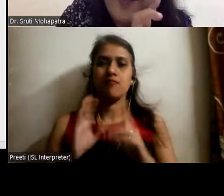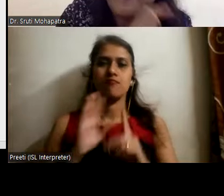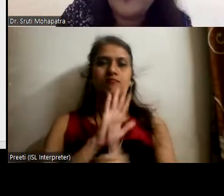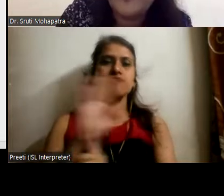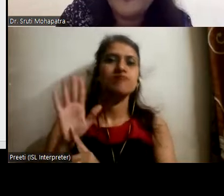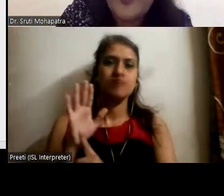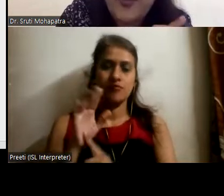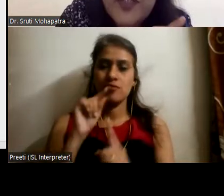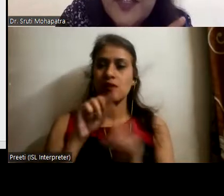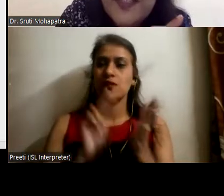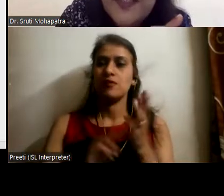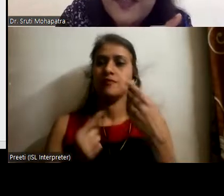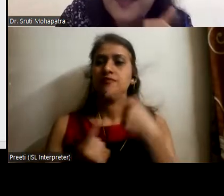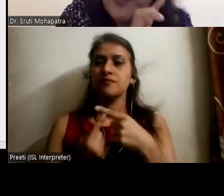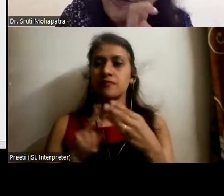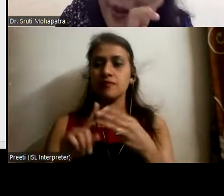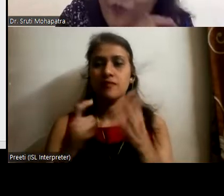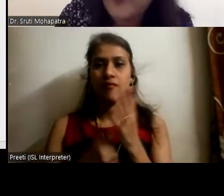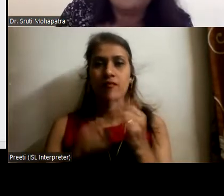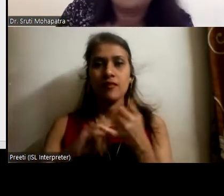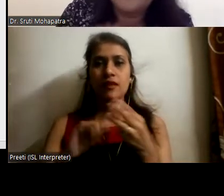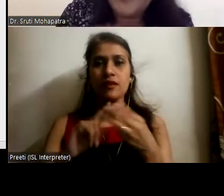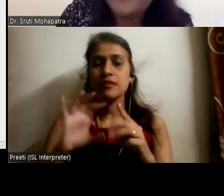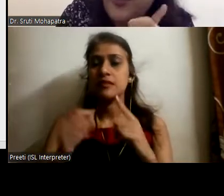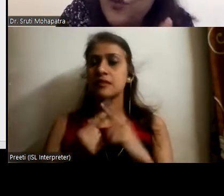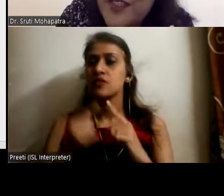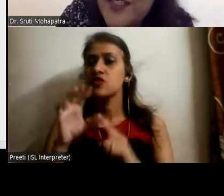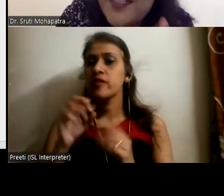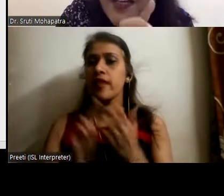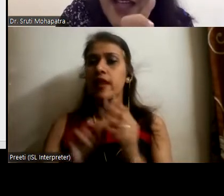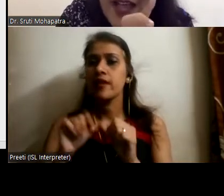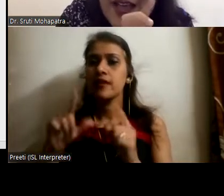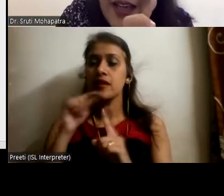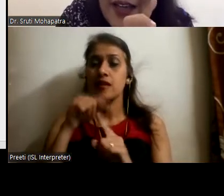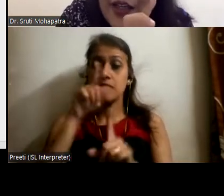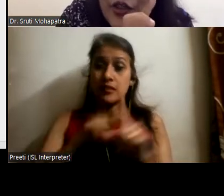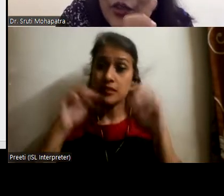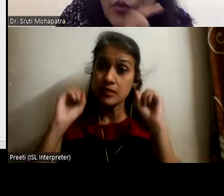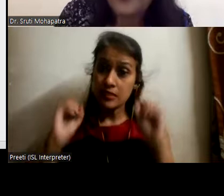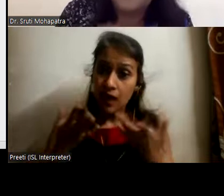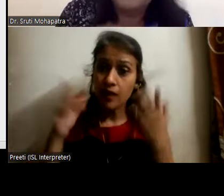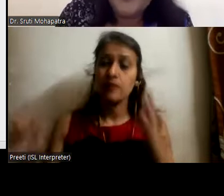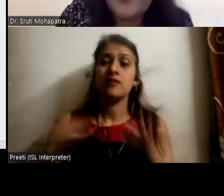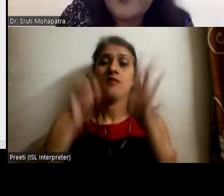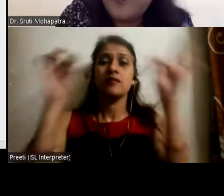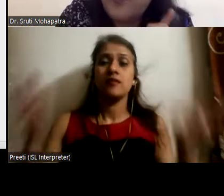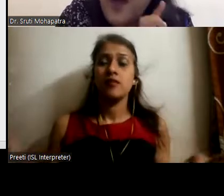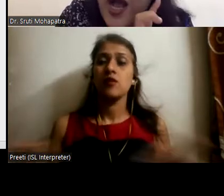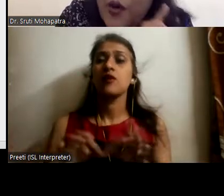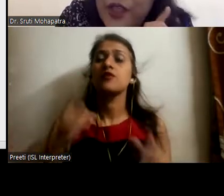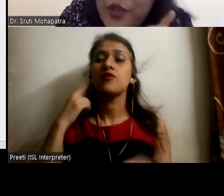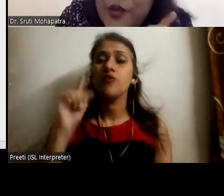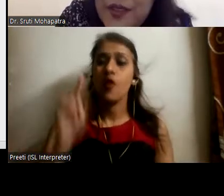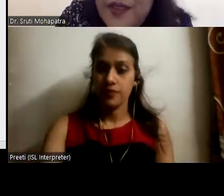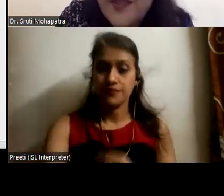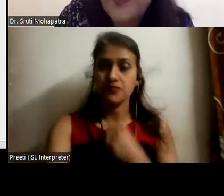conceptual framework. They used as a framework, and they used it as an analytical tool. And